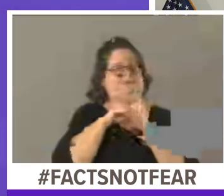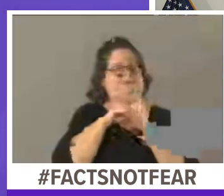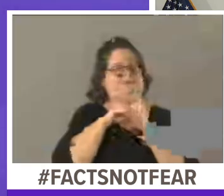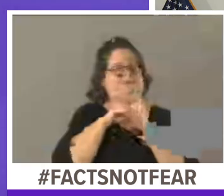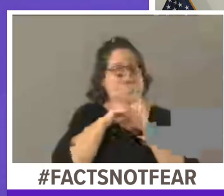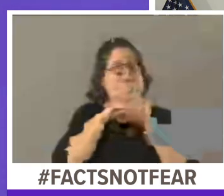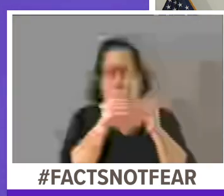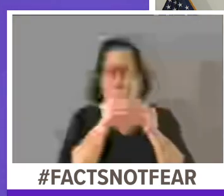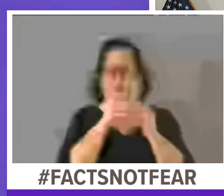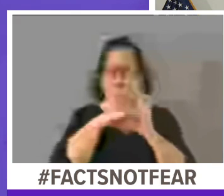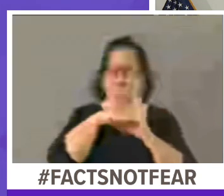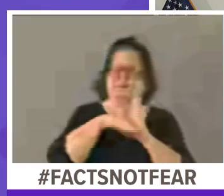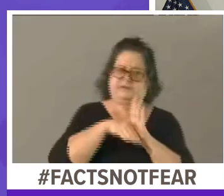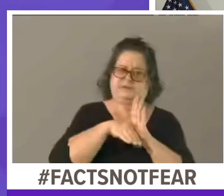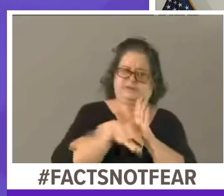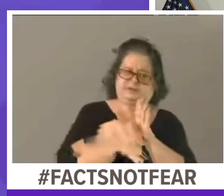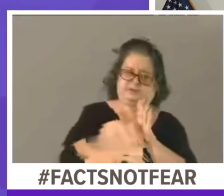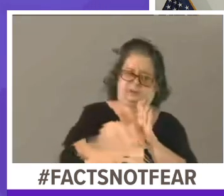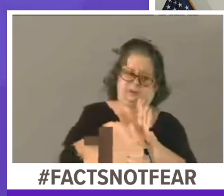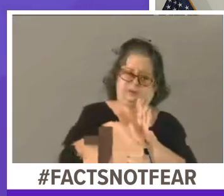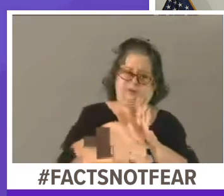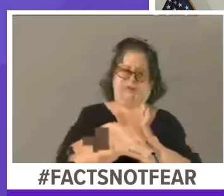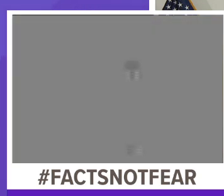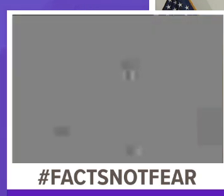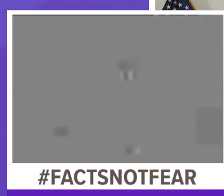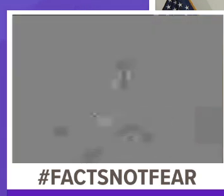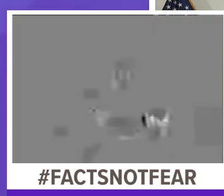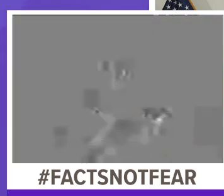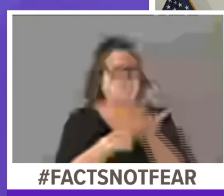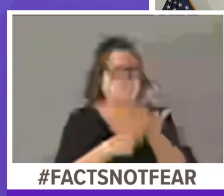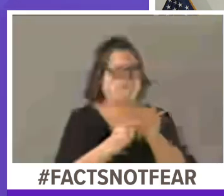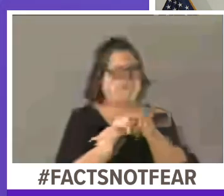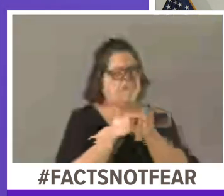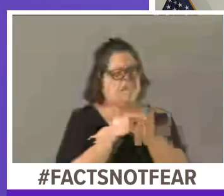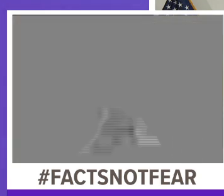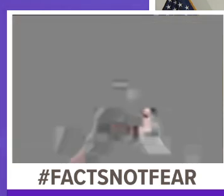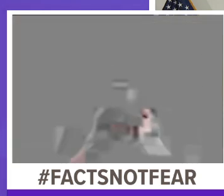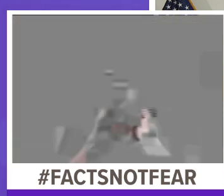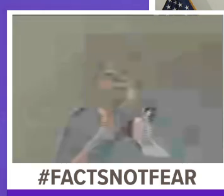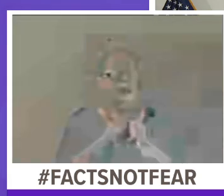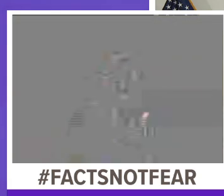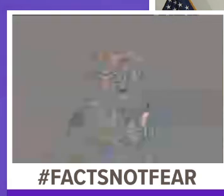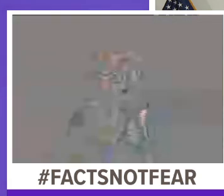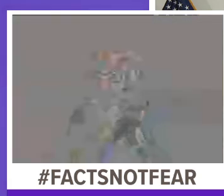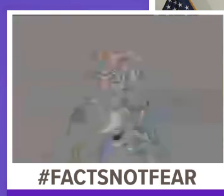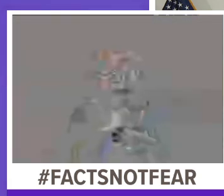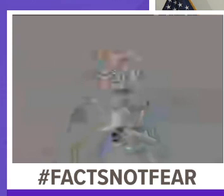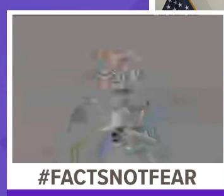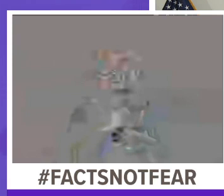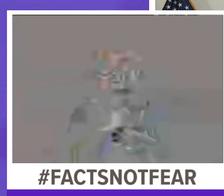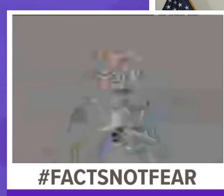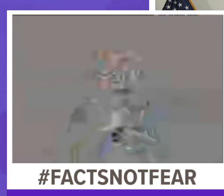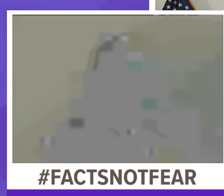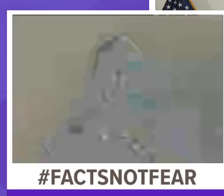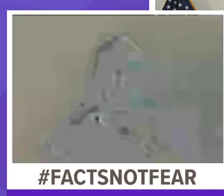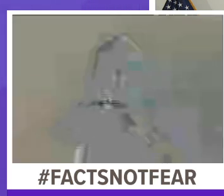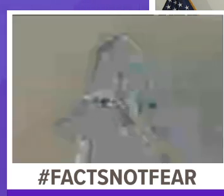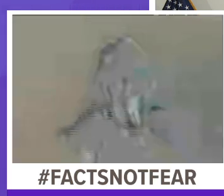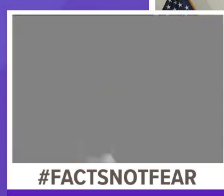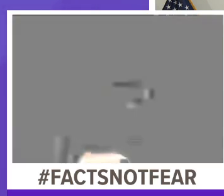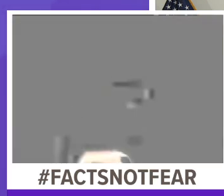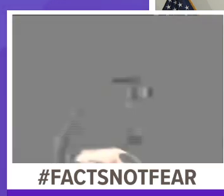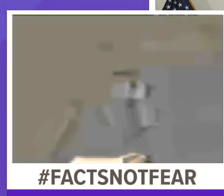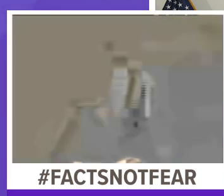to push that downward, and we're going to talk about how we do that. To show you where we are with hospital